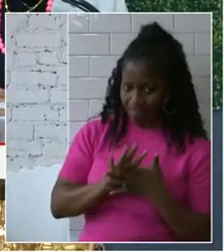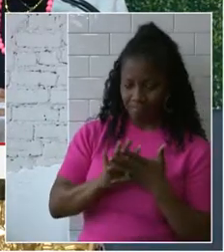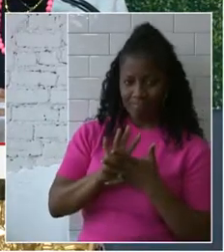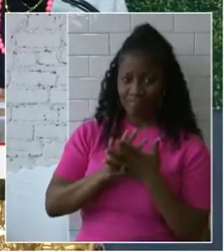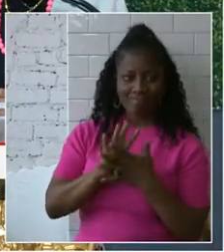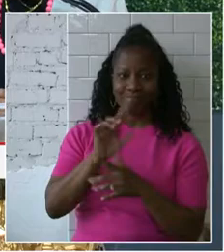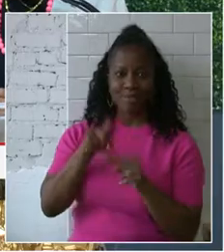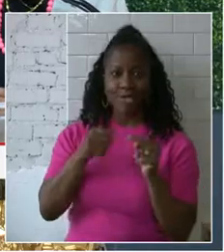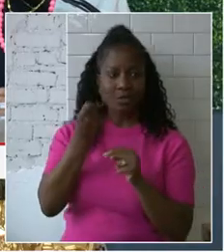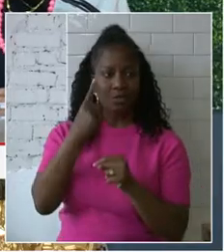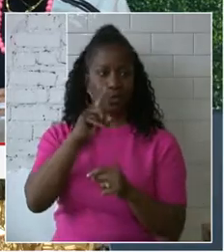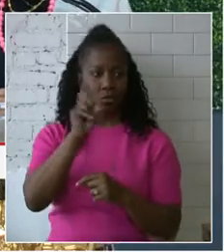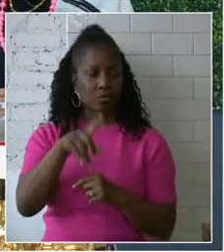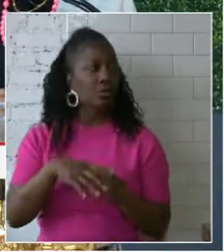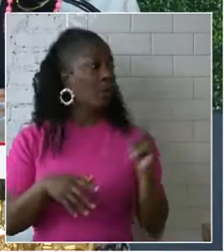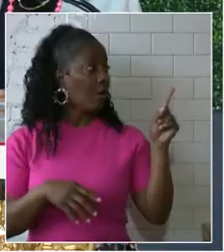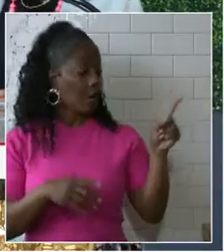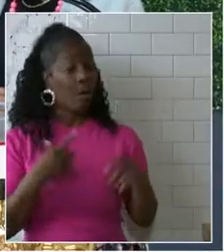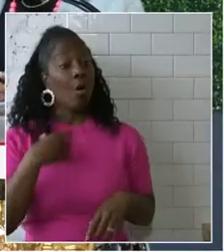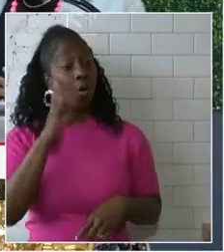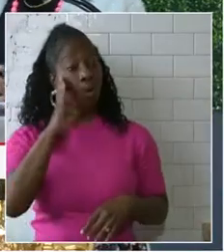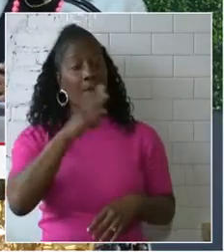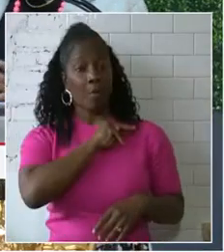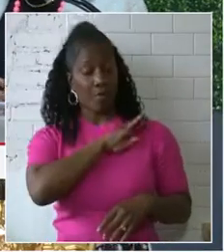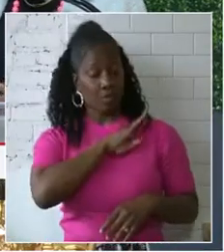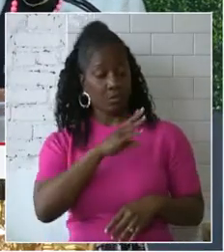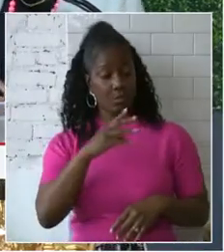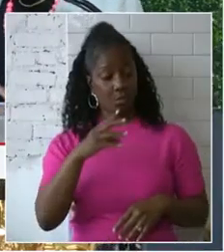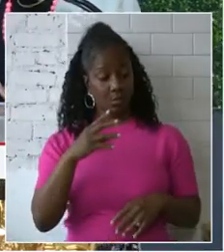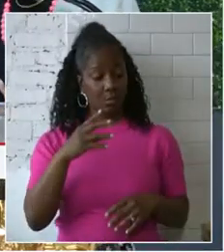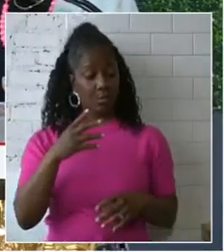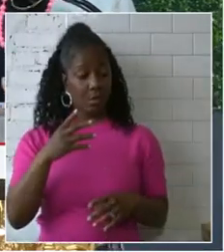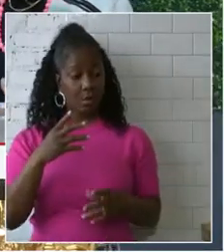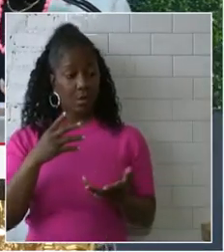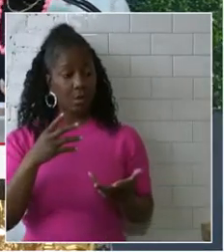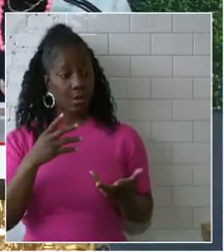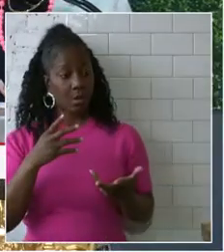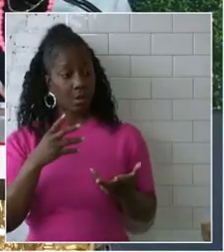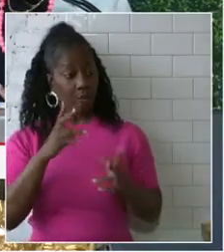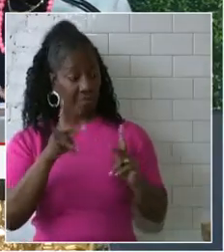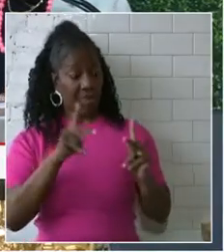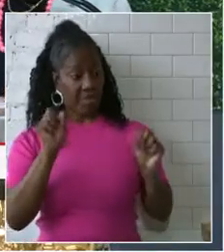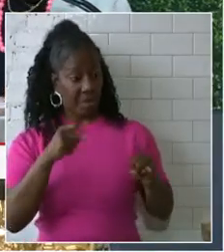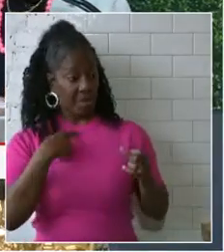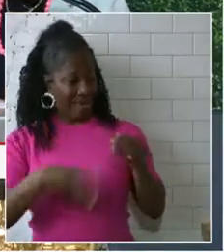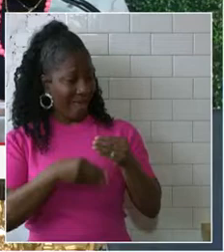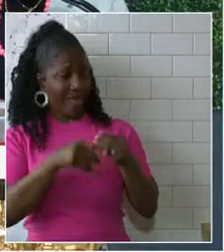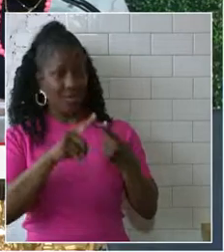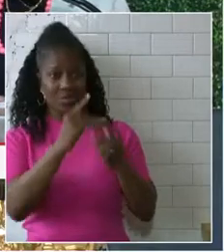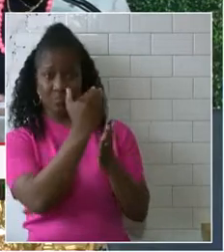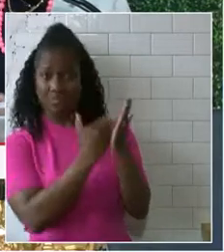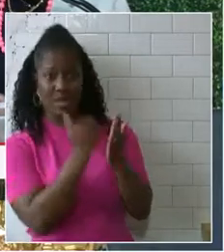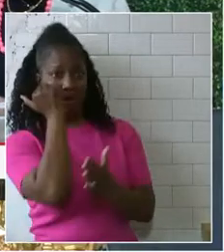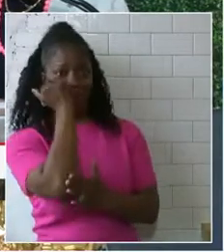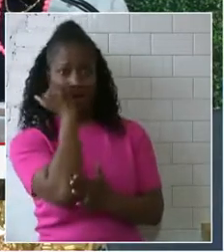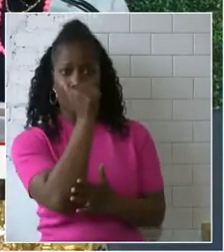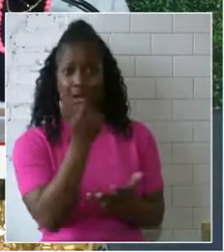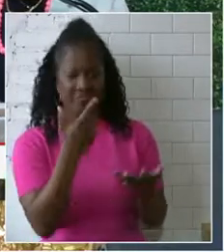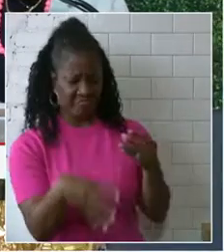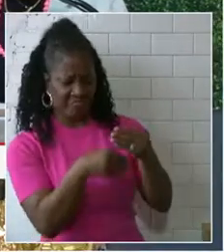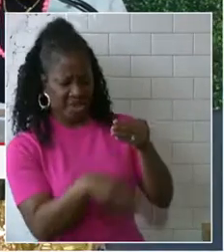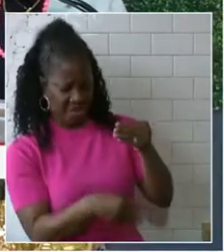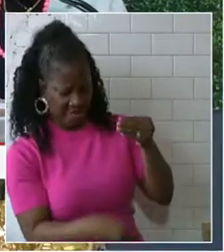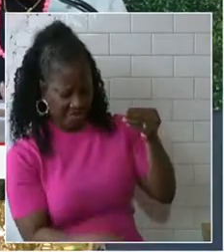next 200? We look at people can get added to this list every day. So that's how you